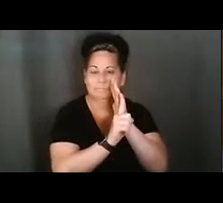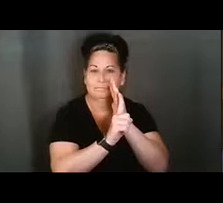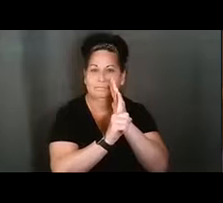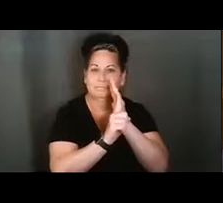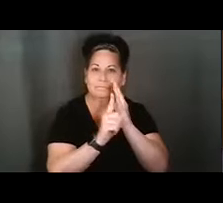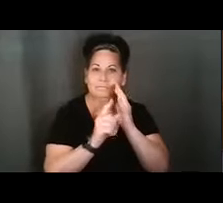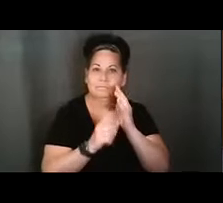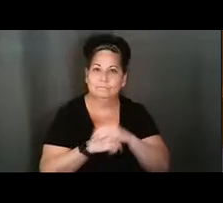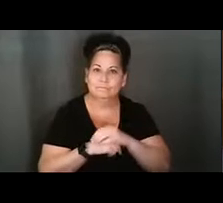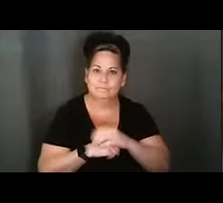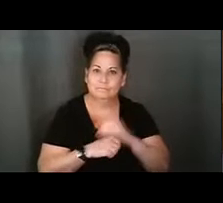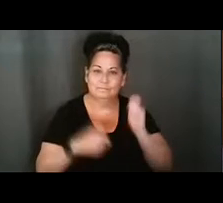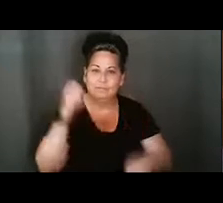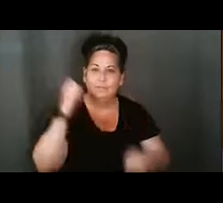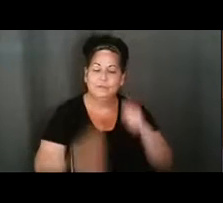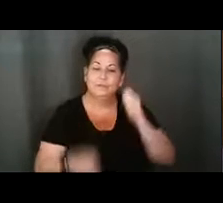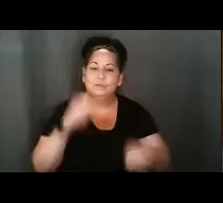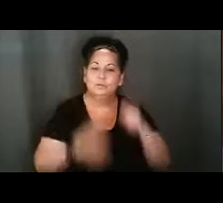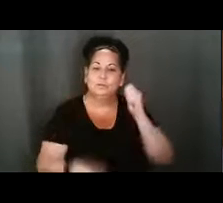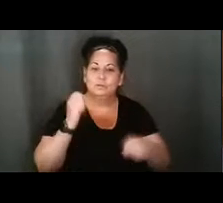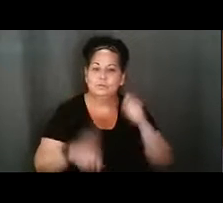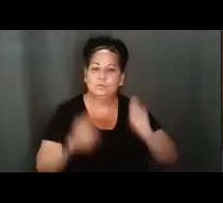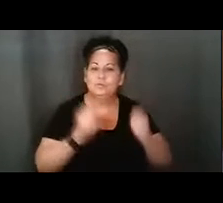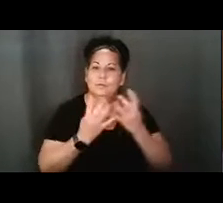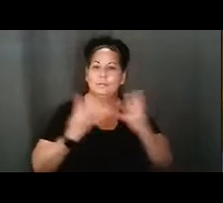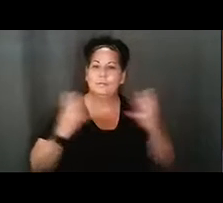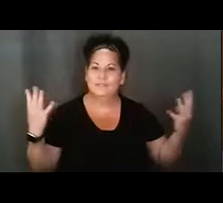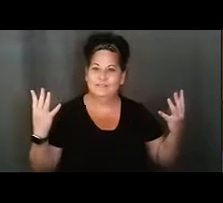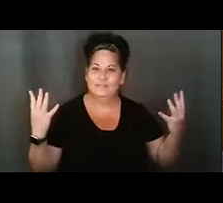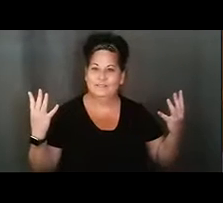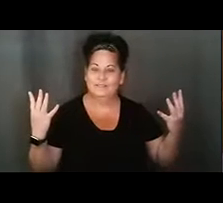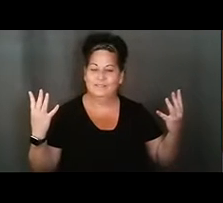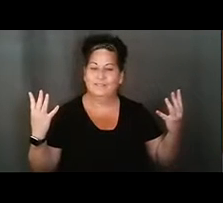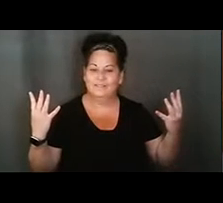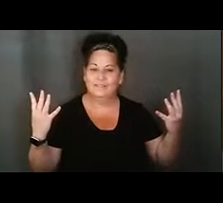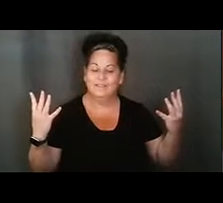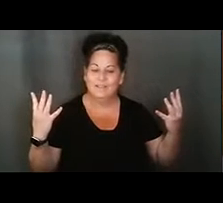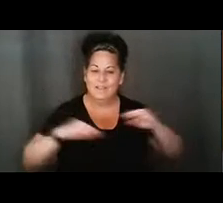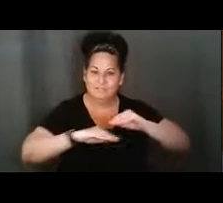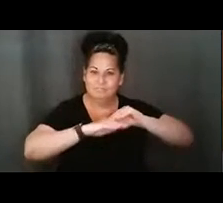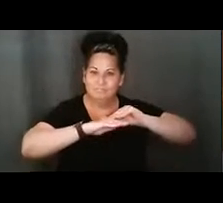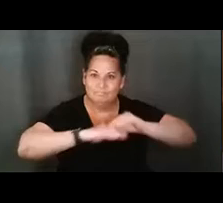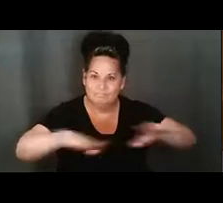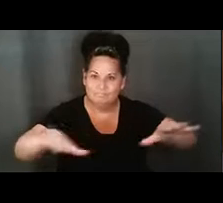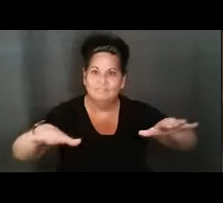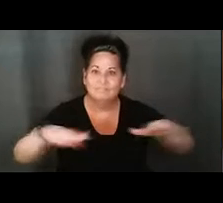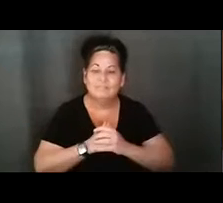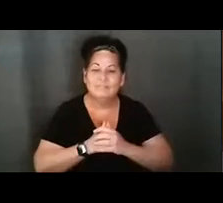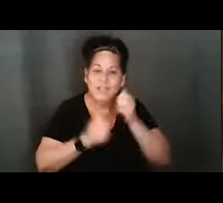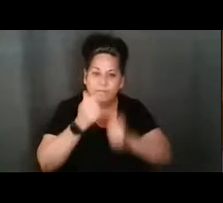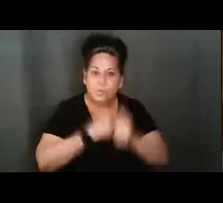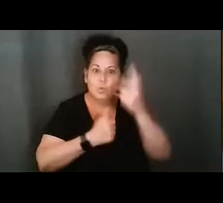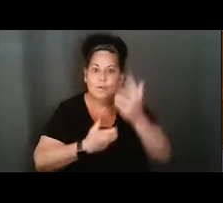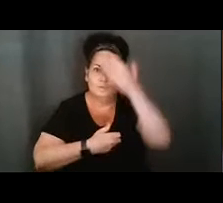the drum major effect. Everybody wants to be out front. Everybody wants that attention. So with that